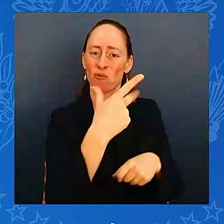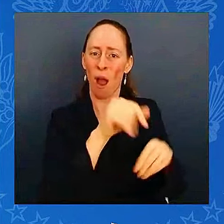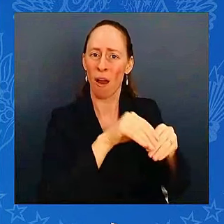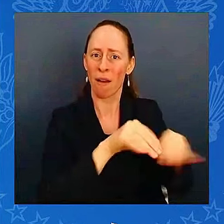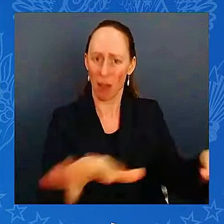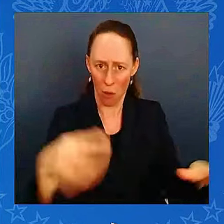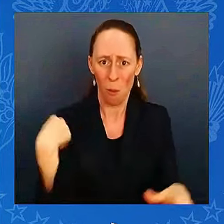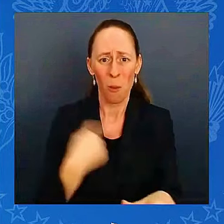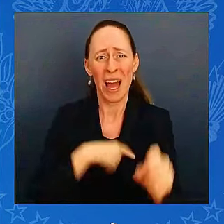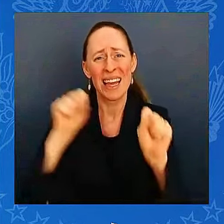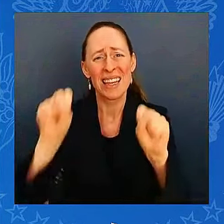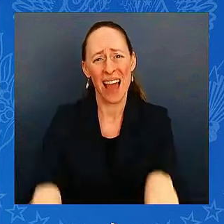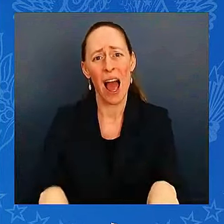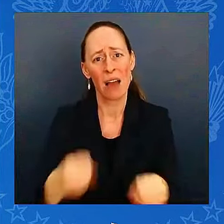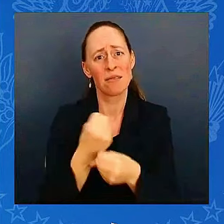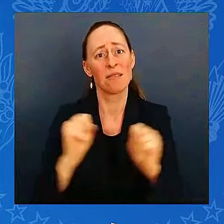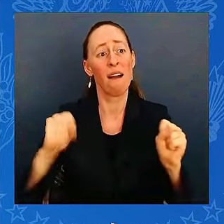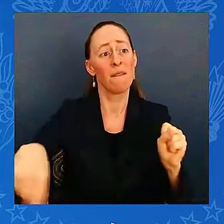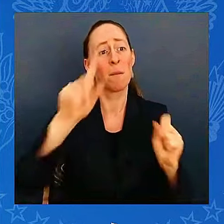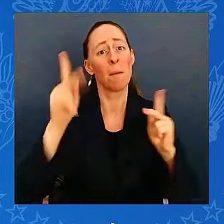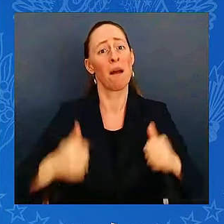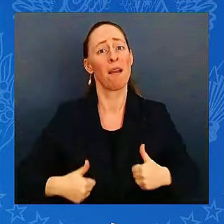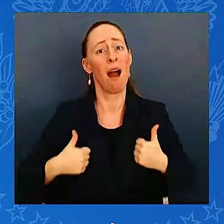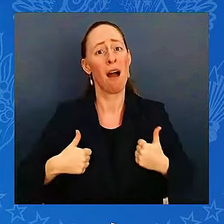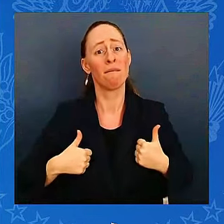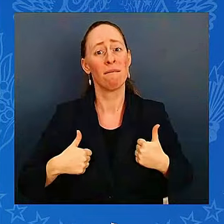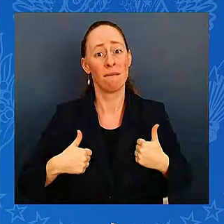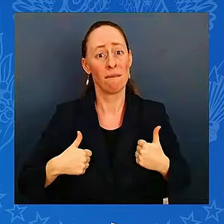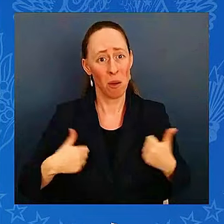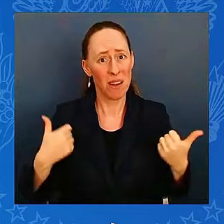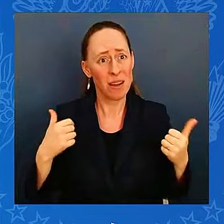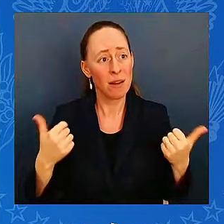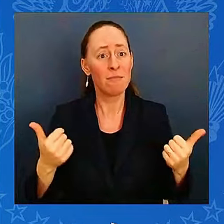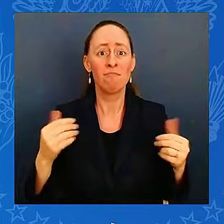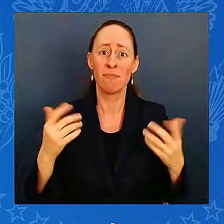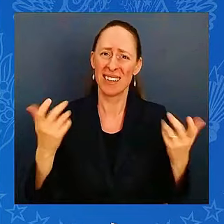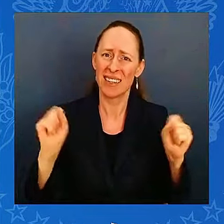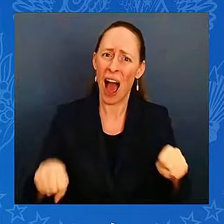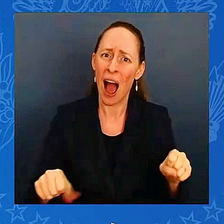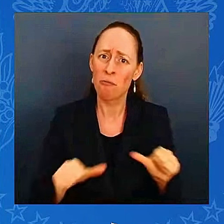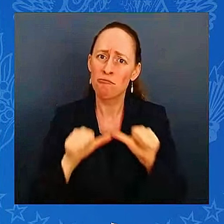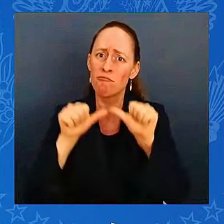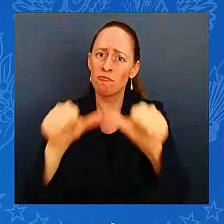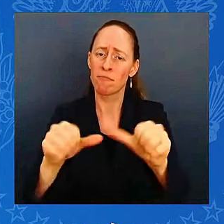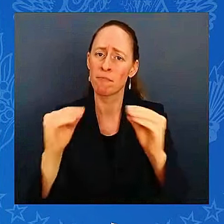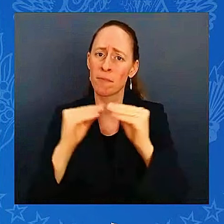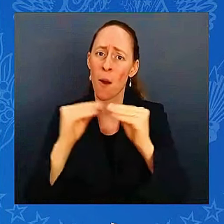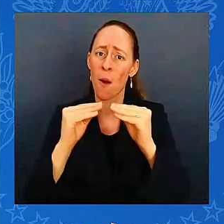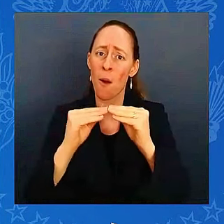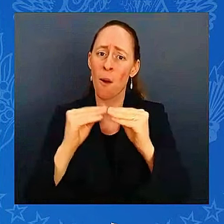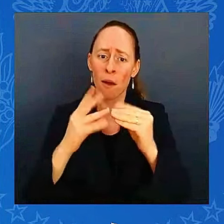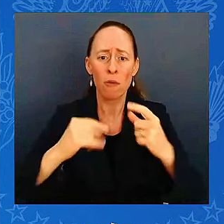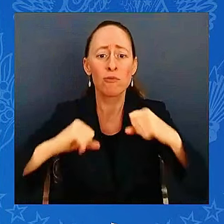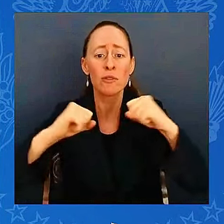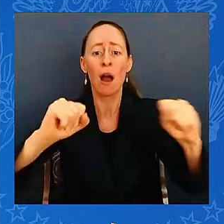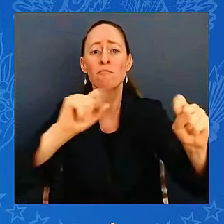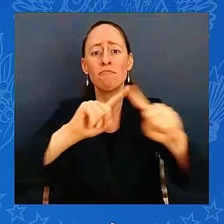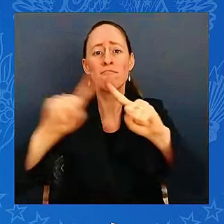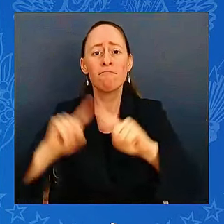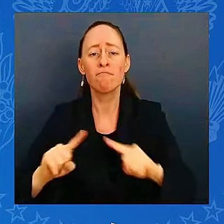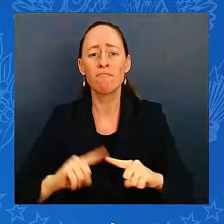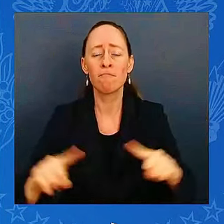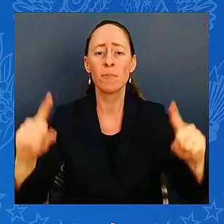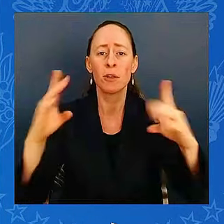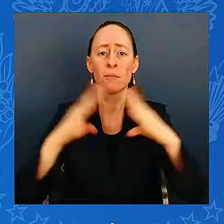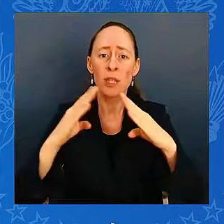can protect our communities. We are protecting our communities. And we can make this world we share a little bit healthier and a little bit more